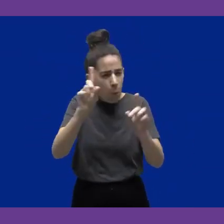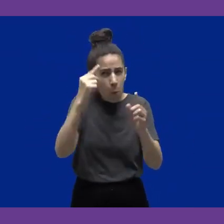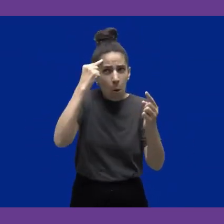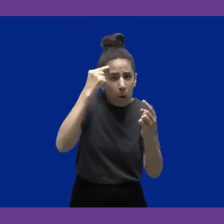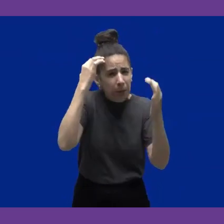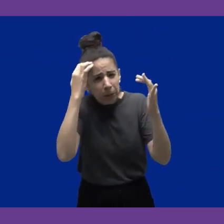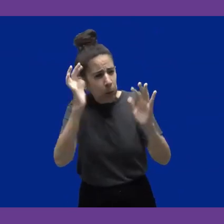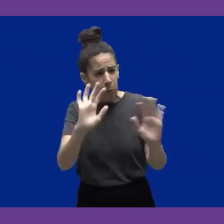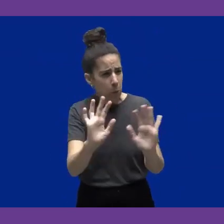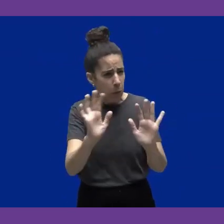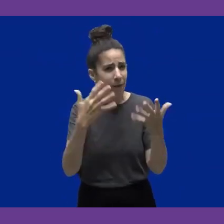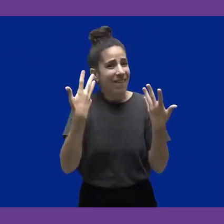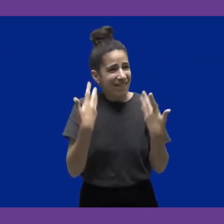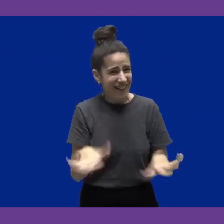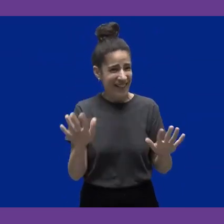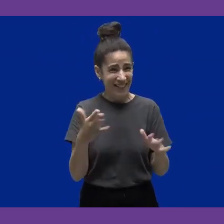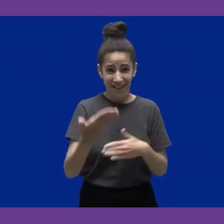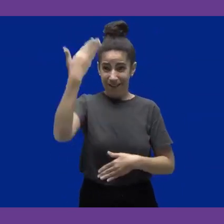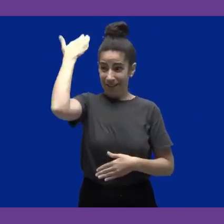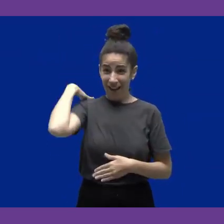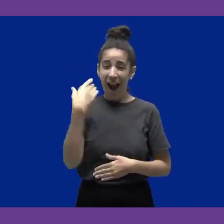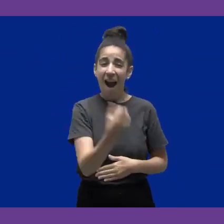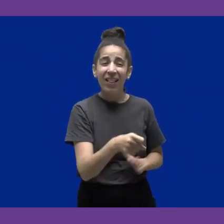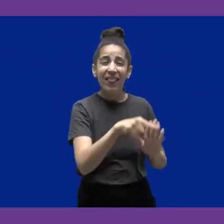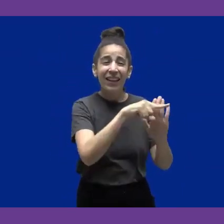was discussed, a lot of studies were made